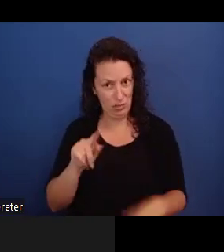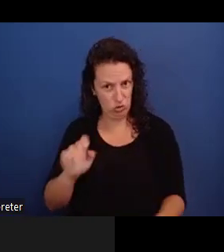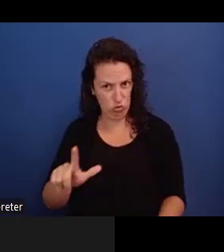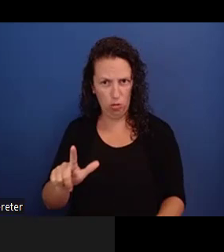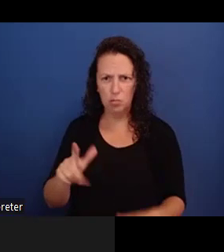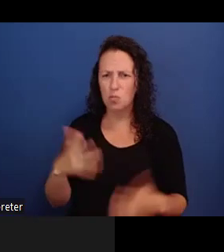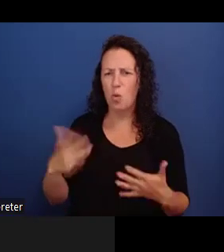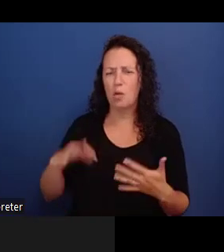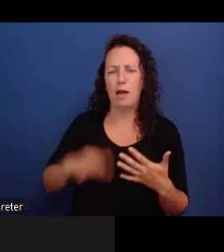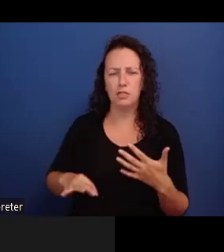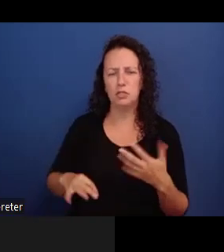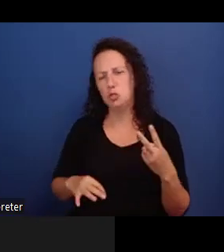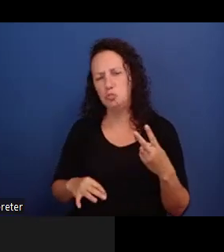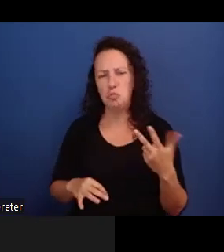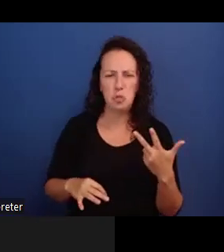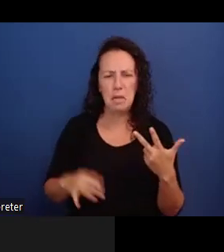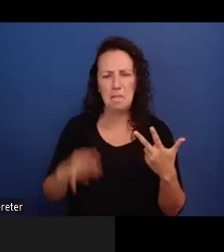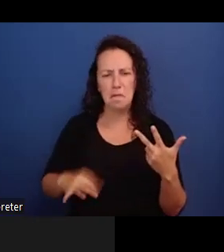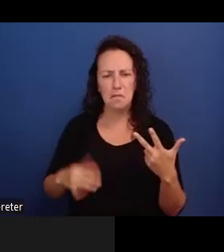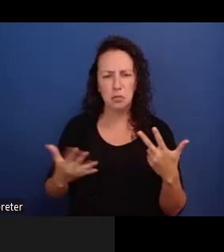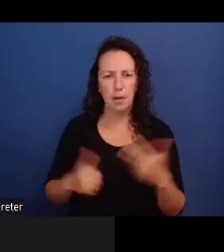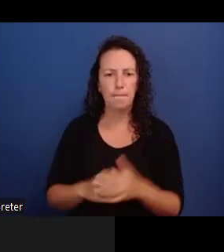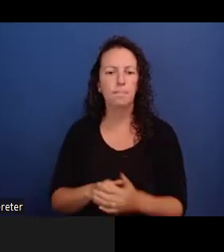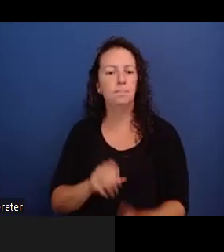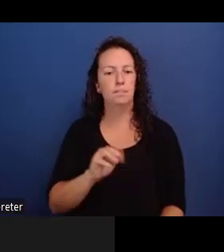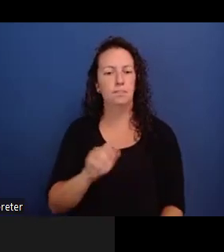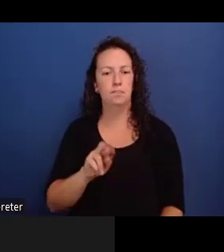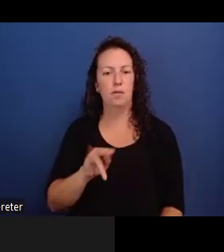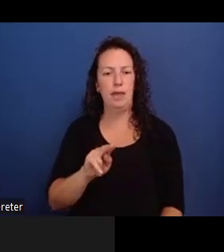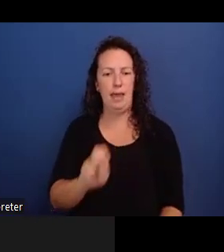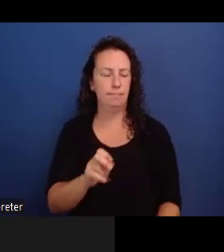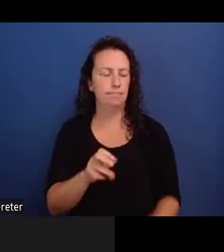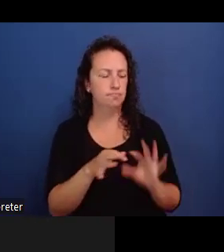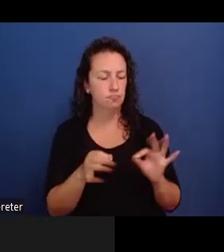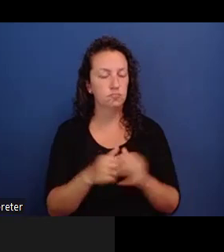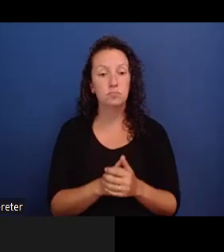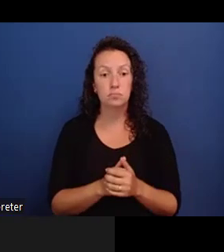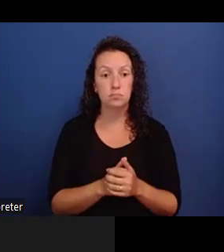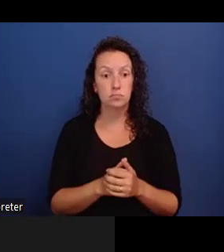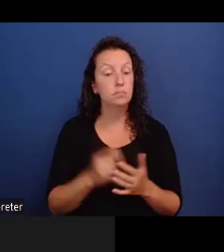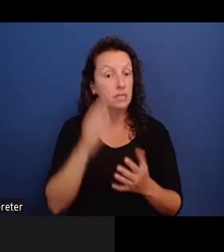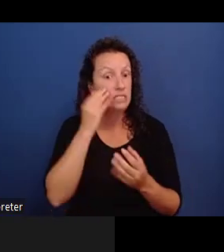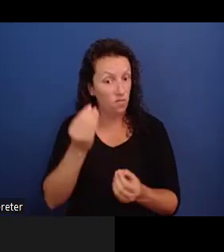say? I would say informative,